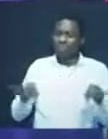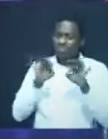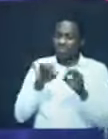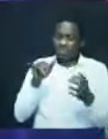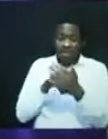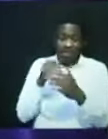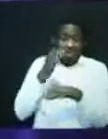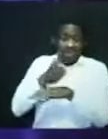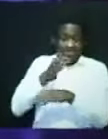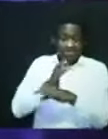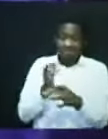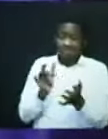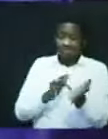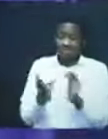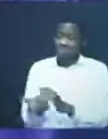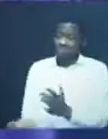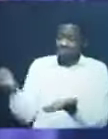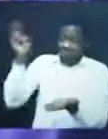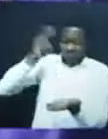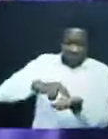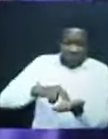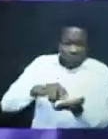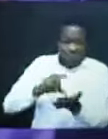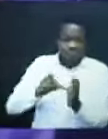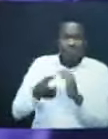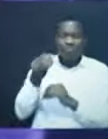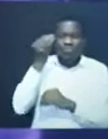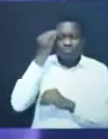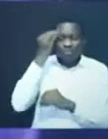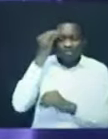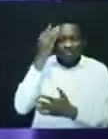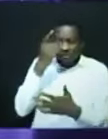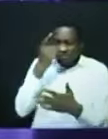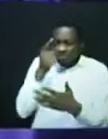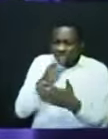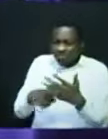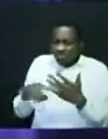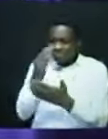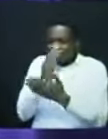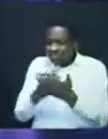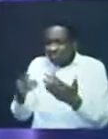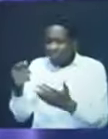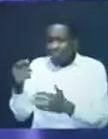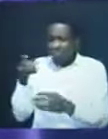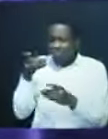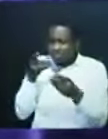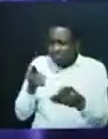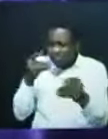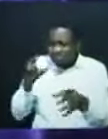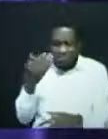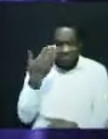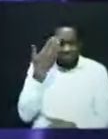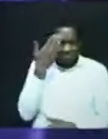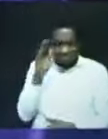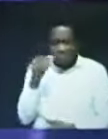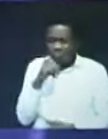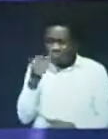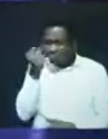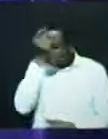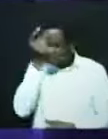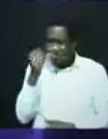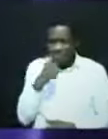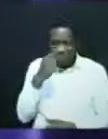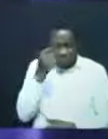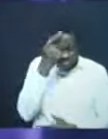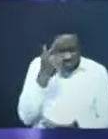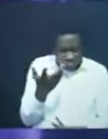that some of the disciples didn't understand what was written concerning him and what it means for him to resurrect from the dead,